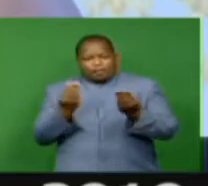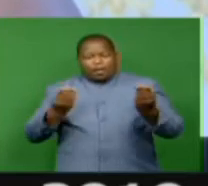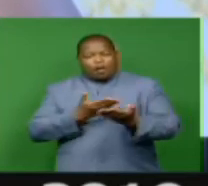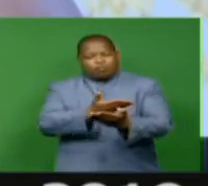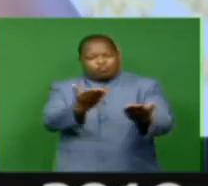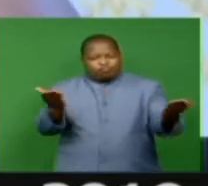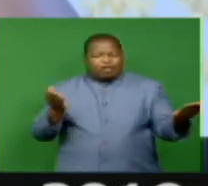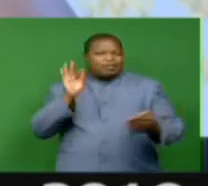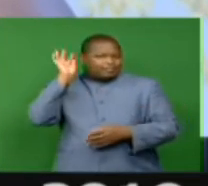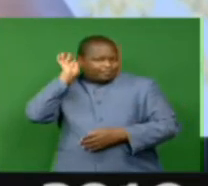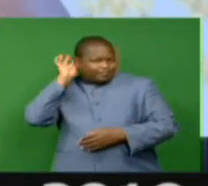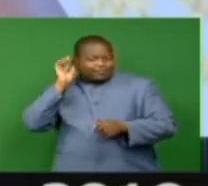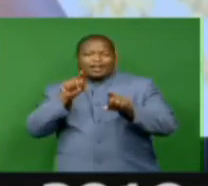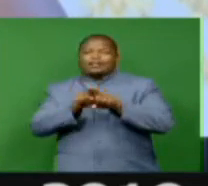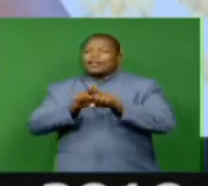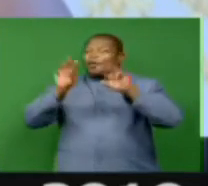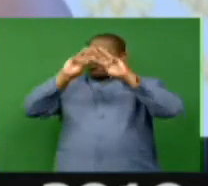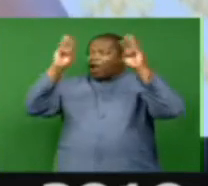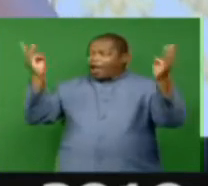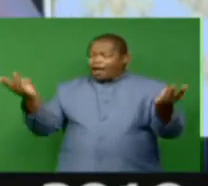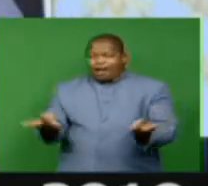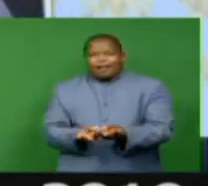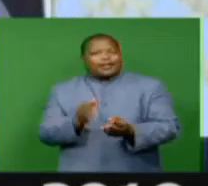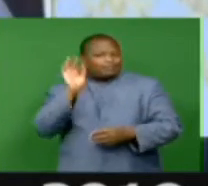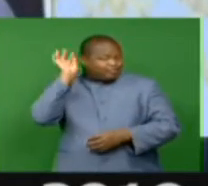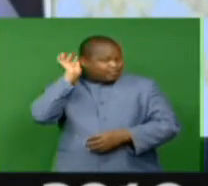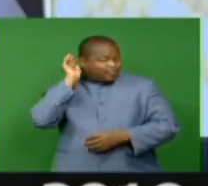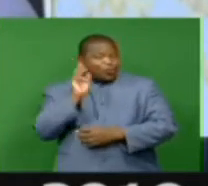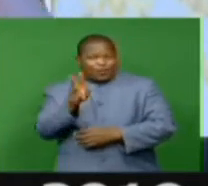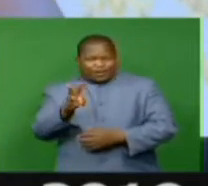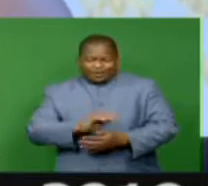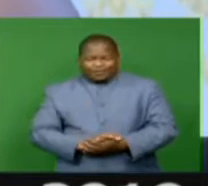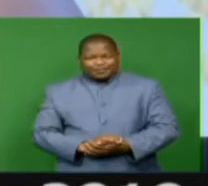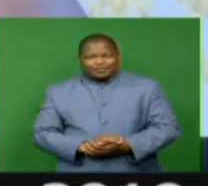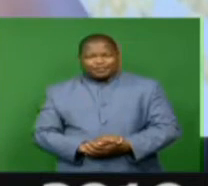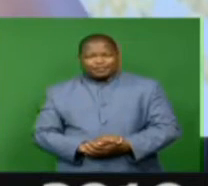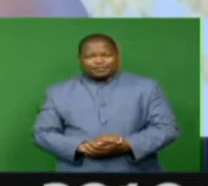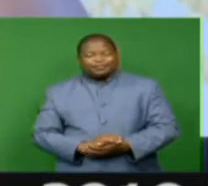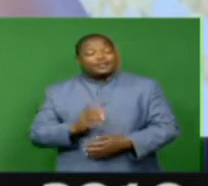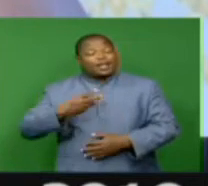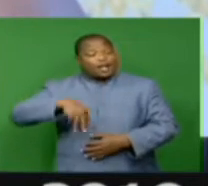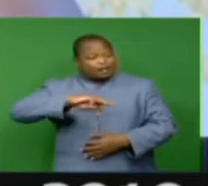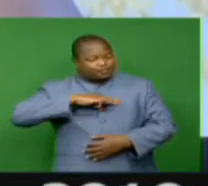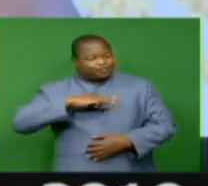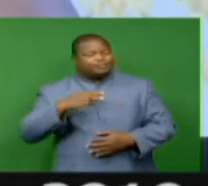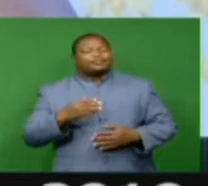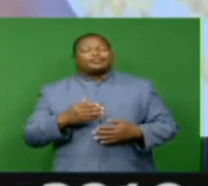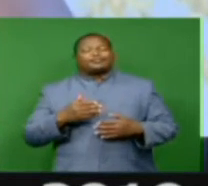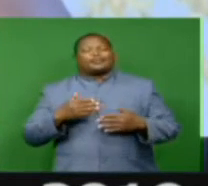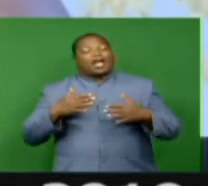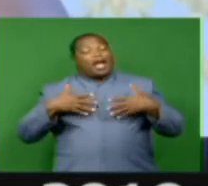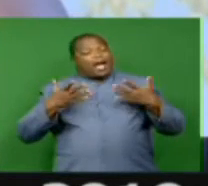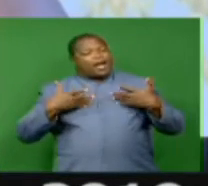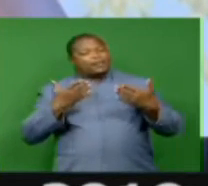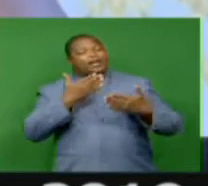whole world. Your Majesty, we are grateful for your astute